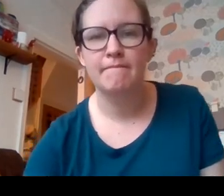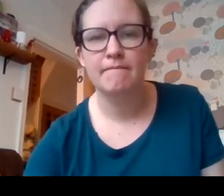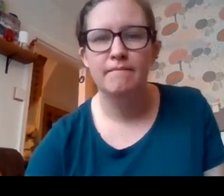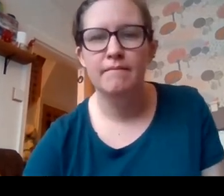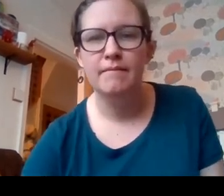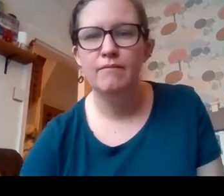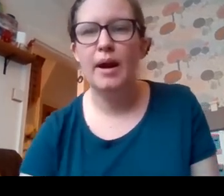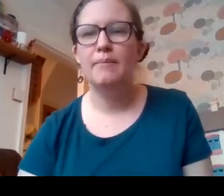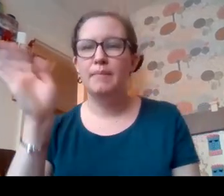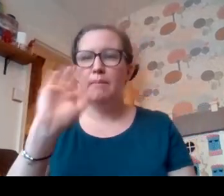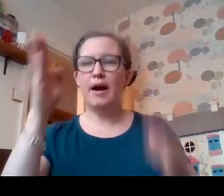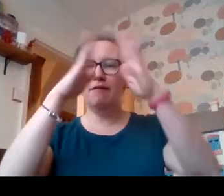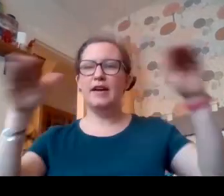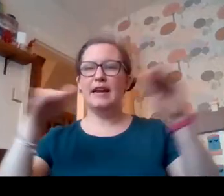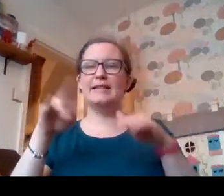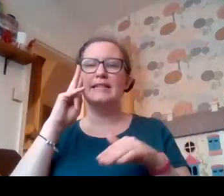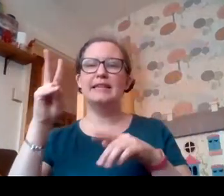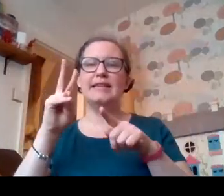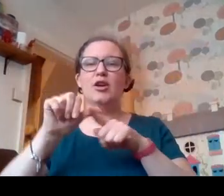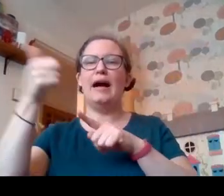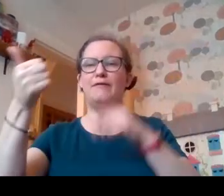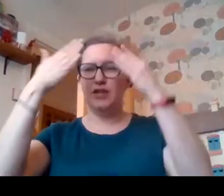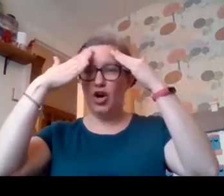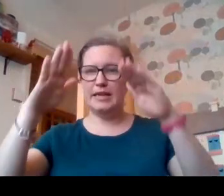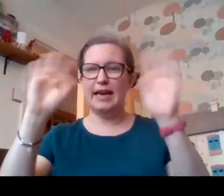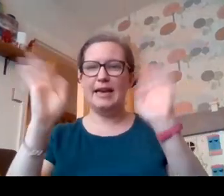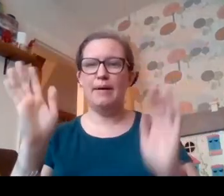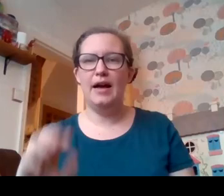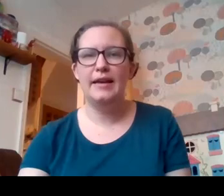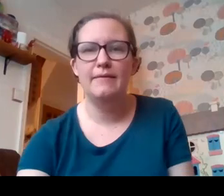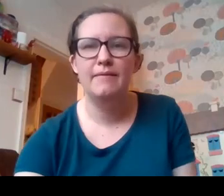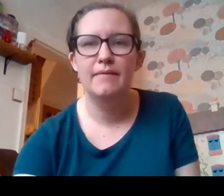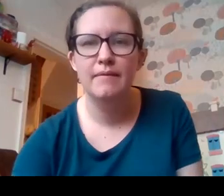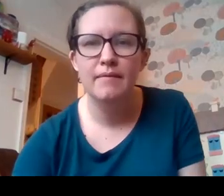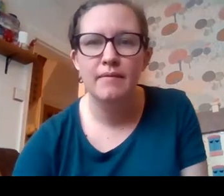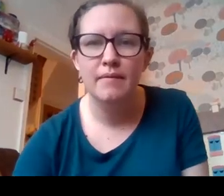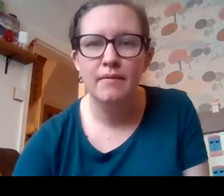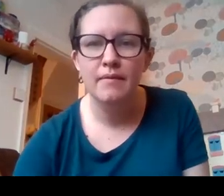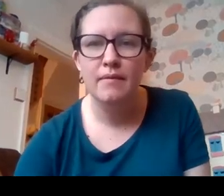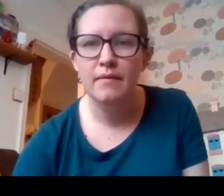Right. Bye, Fair Class. See you after the holiday. Bye.